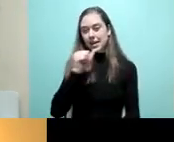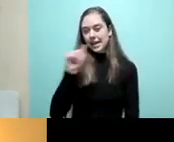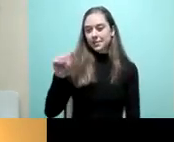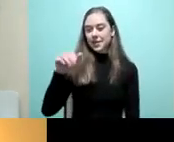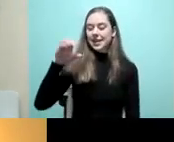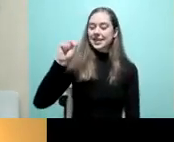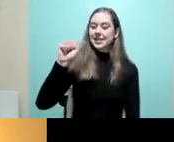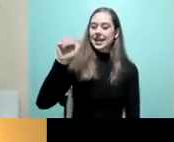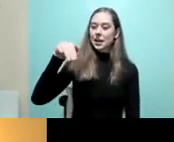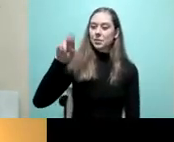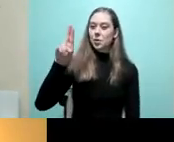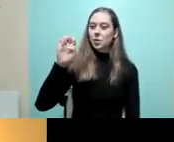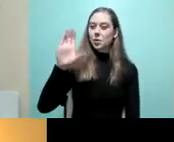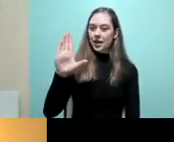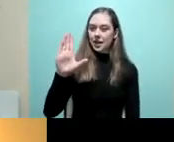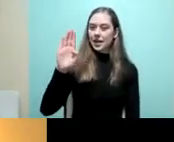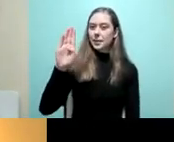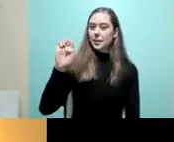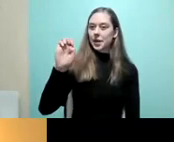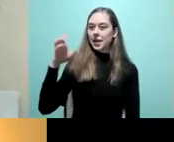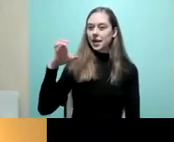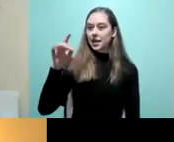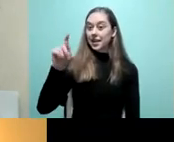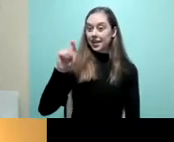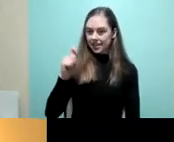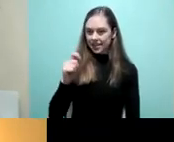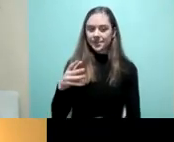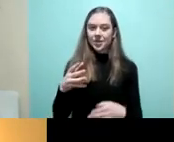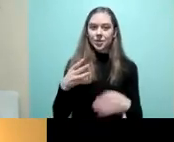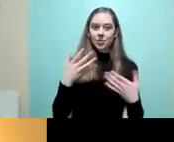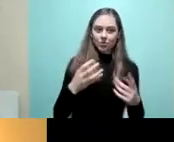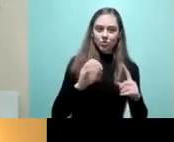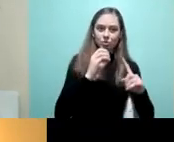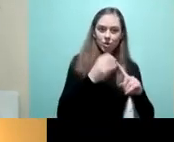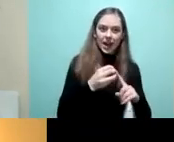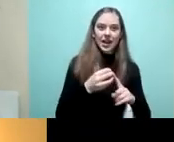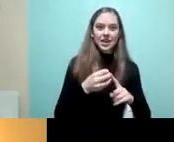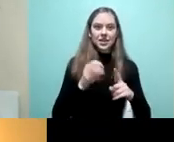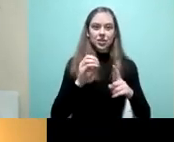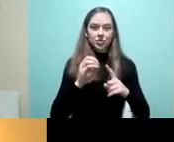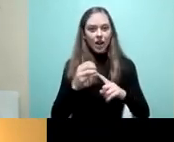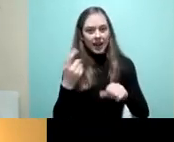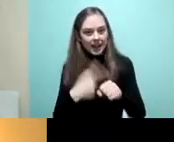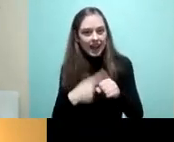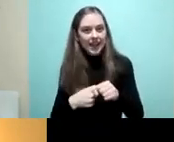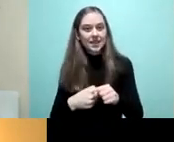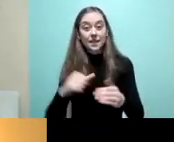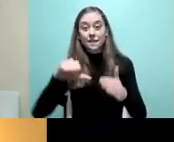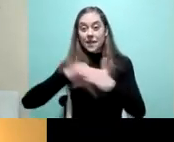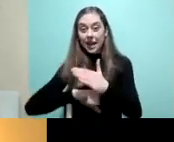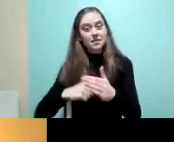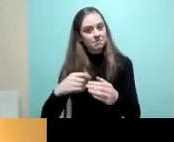Ever tried, ever failed. No matter. Try again. Fail again. Fail better. Okay. So it's